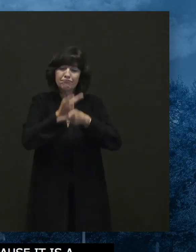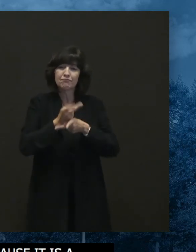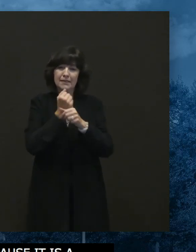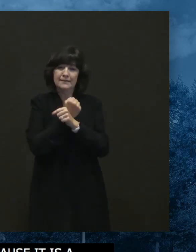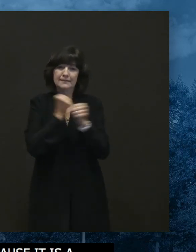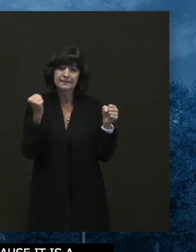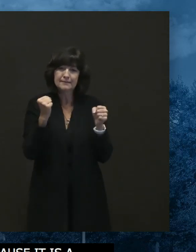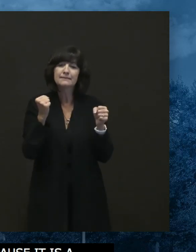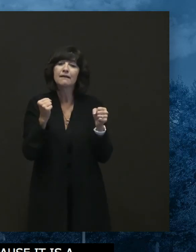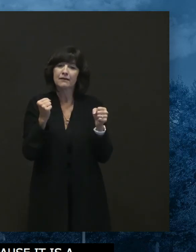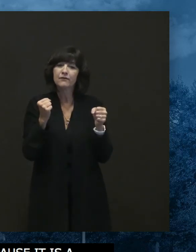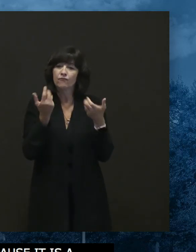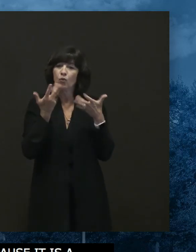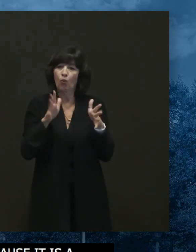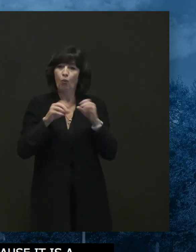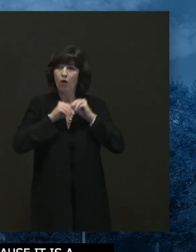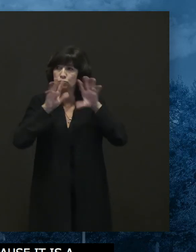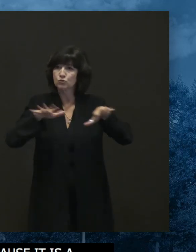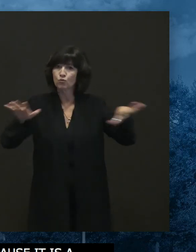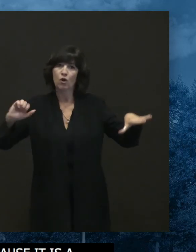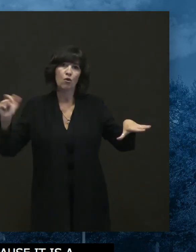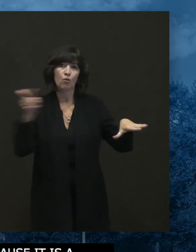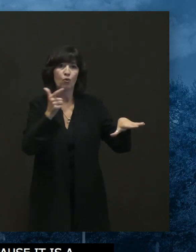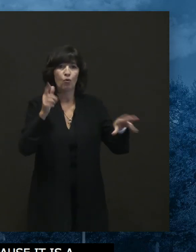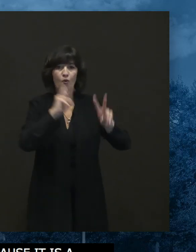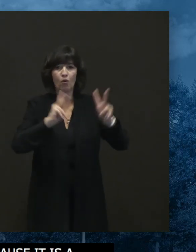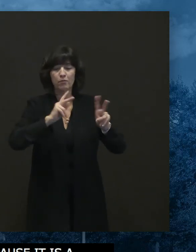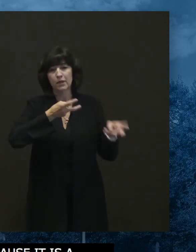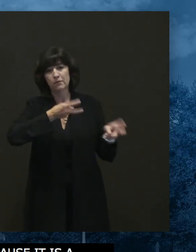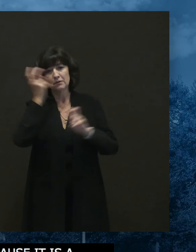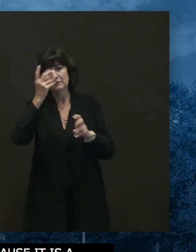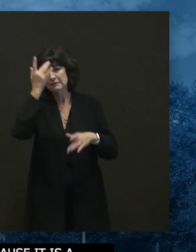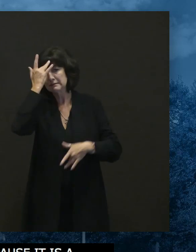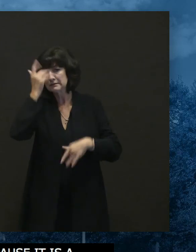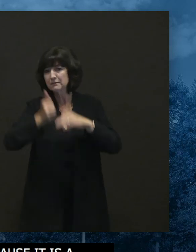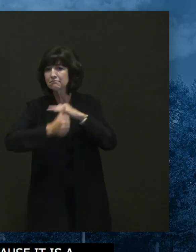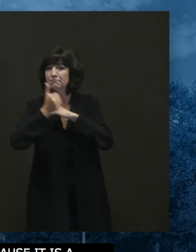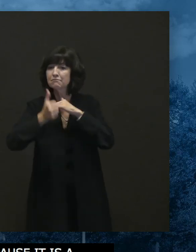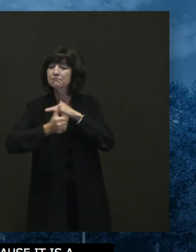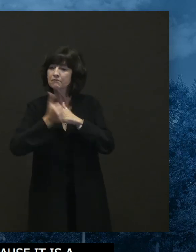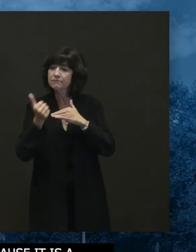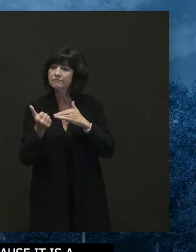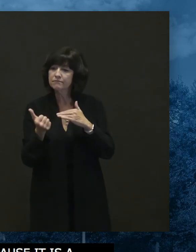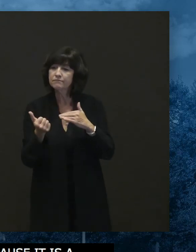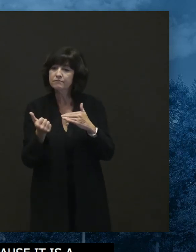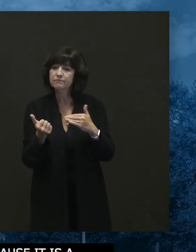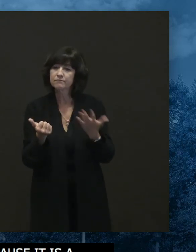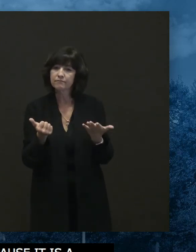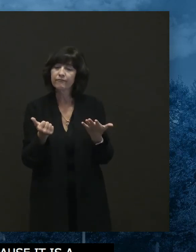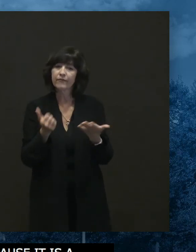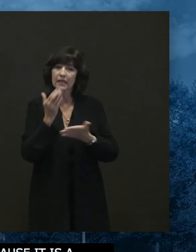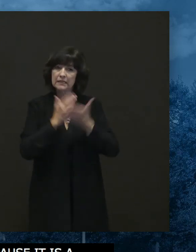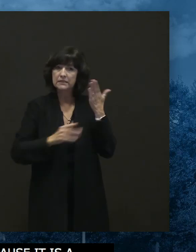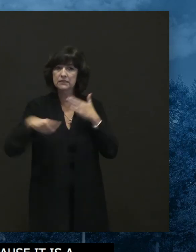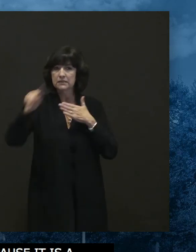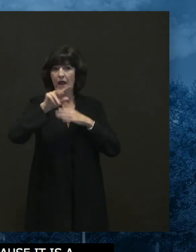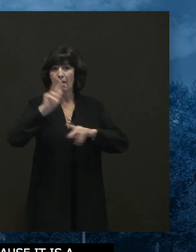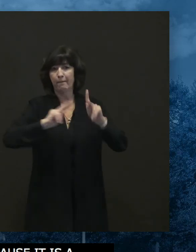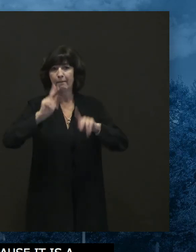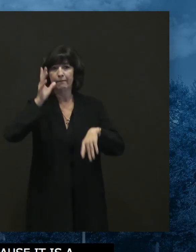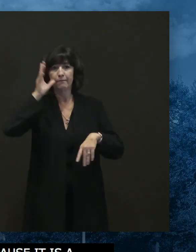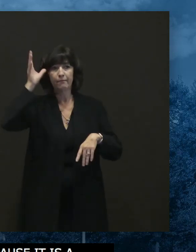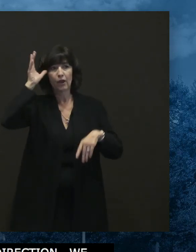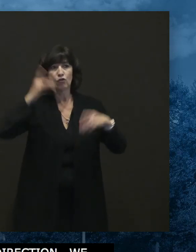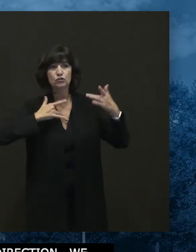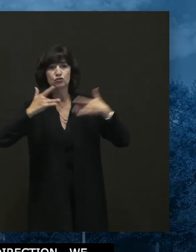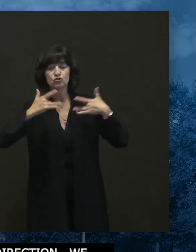take it day by day as school districts. I know they're hearing concern from parents about that, and